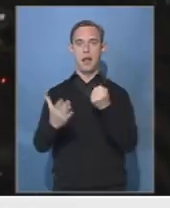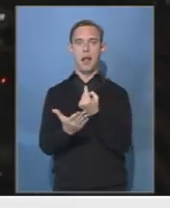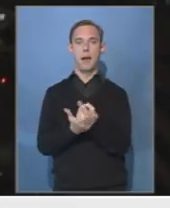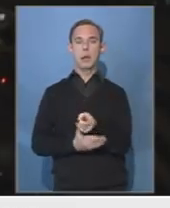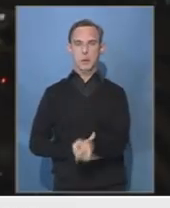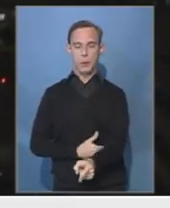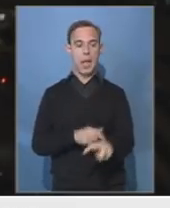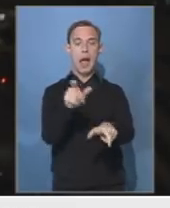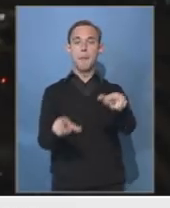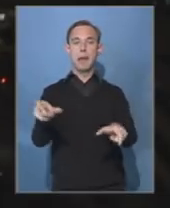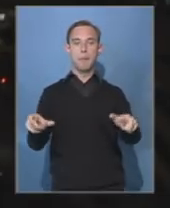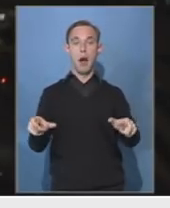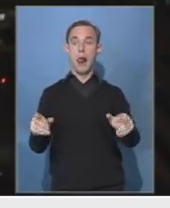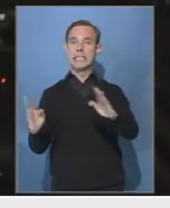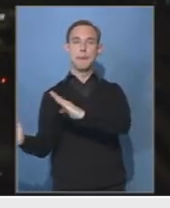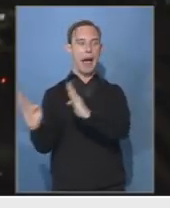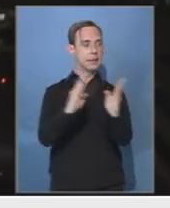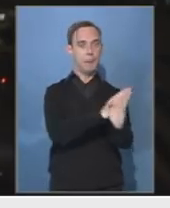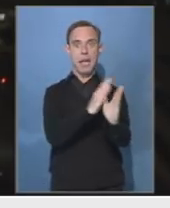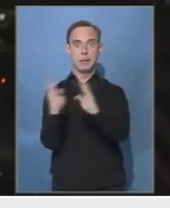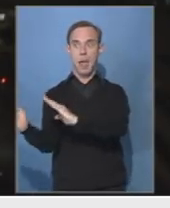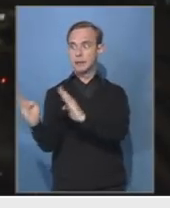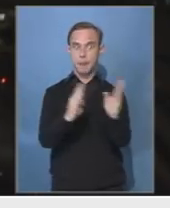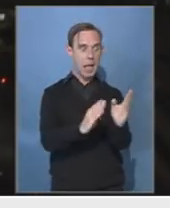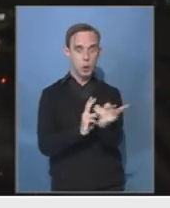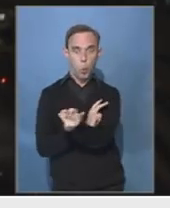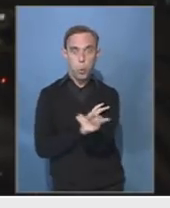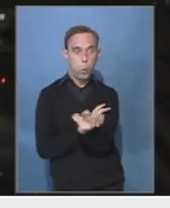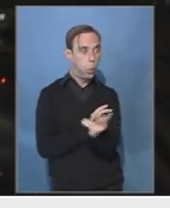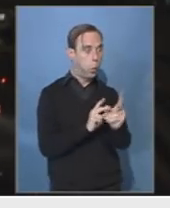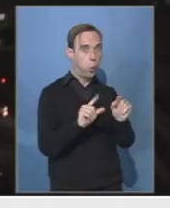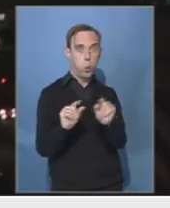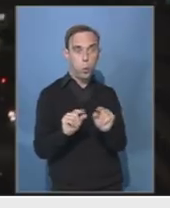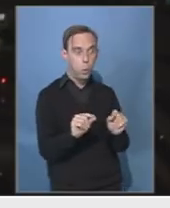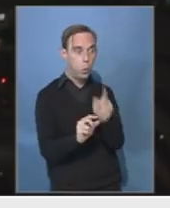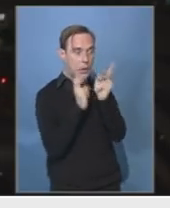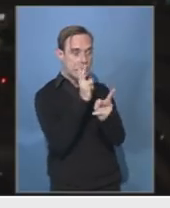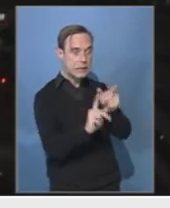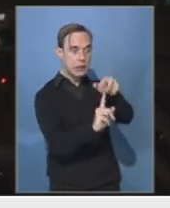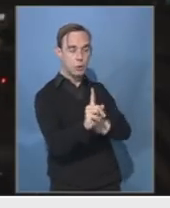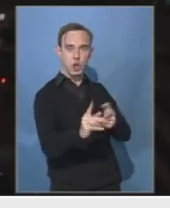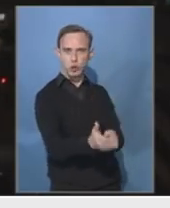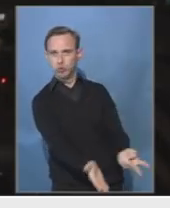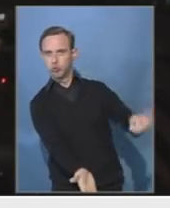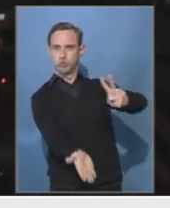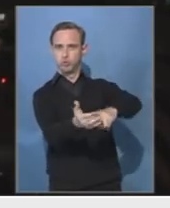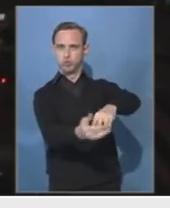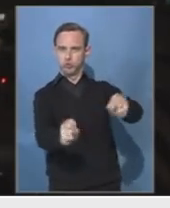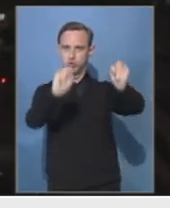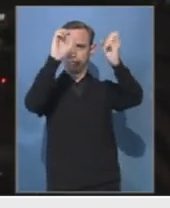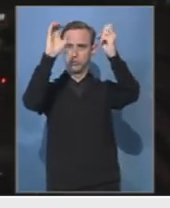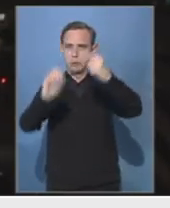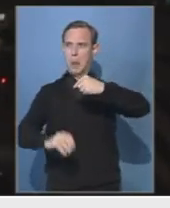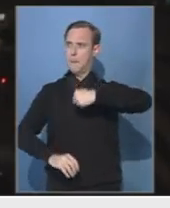argue for a very long time. It's quite impressive to see it in action. And then at some point, either somebody would get up and say, as